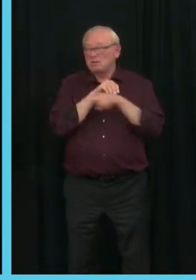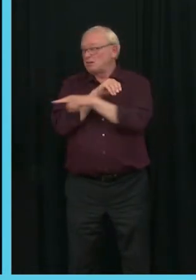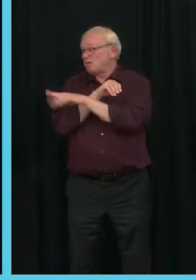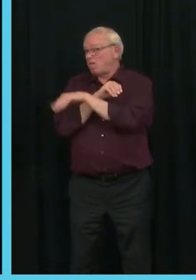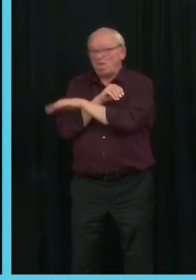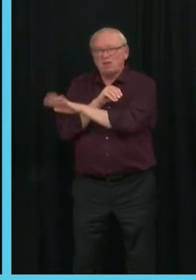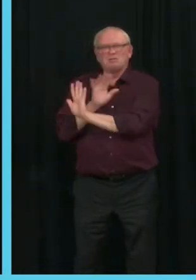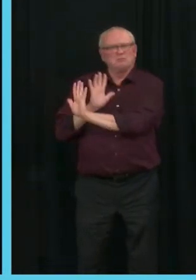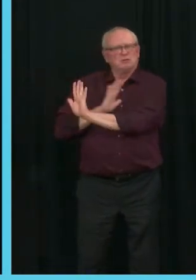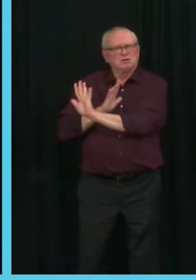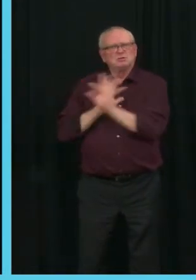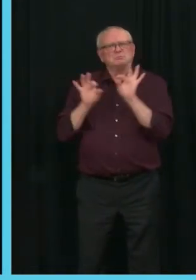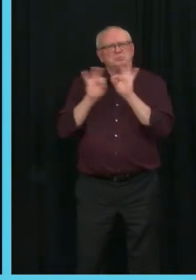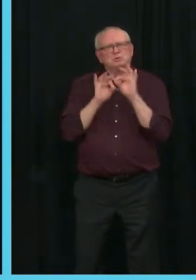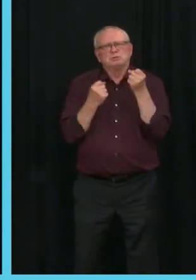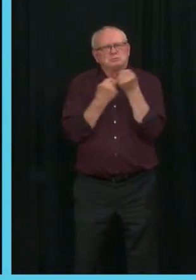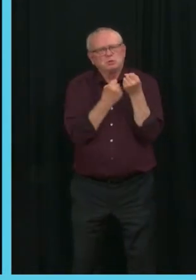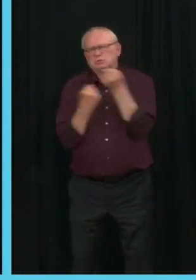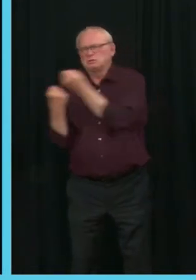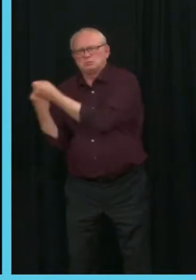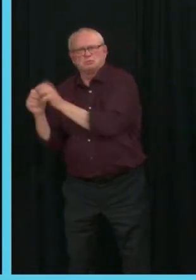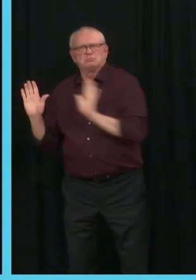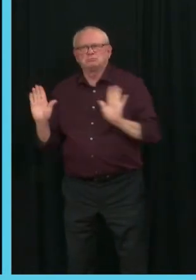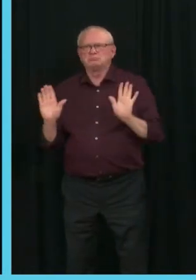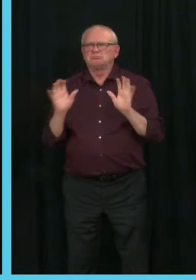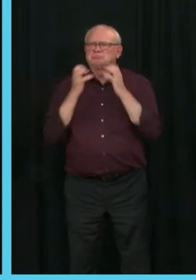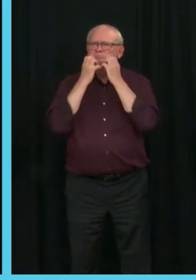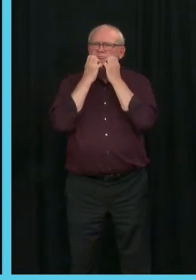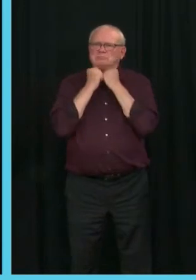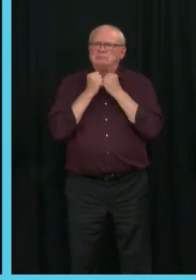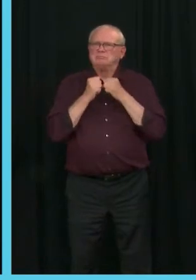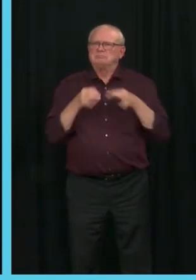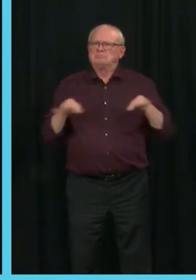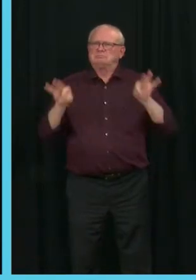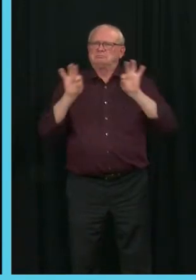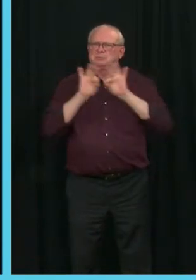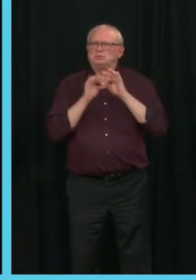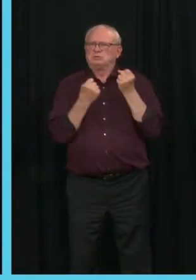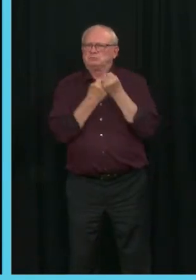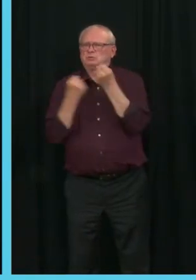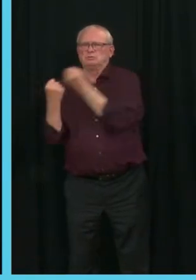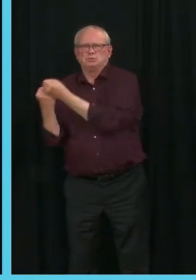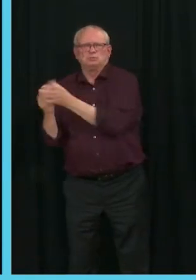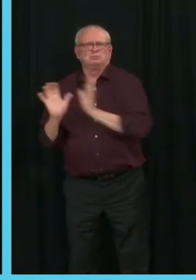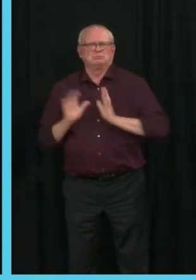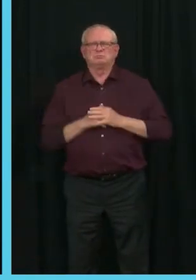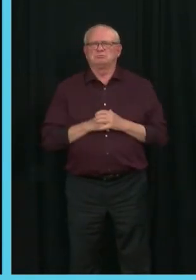of each other, in fact, now more than ever, as we move through this time of transition.